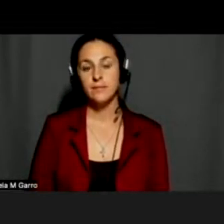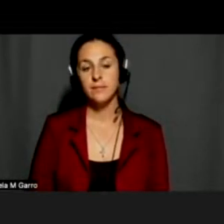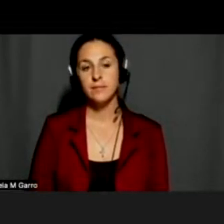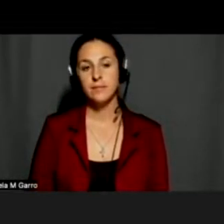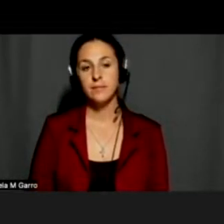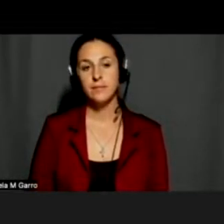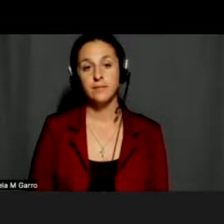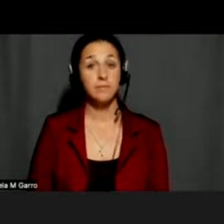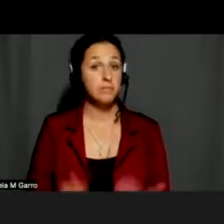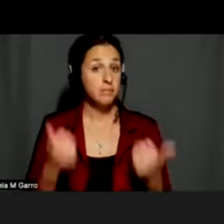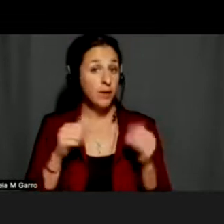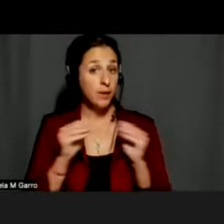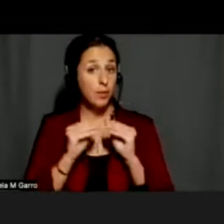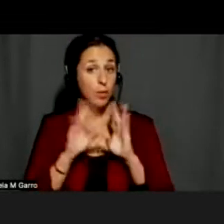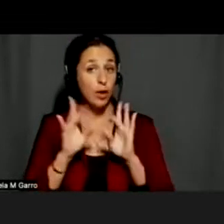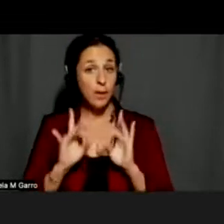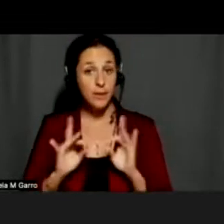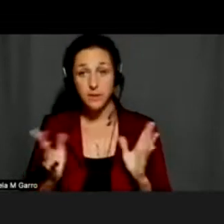Any other comments?